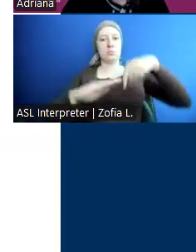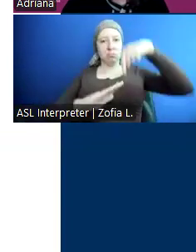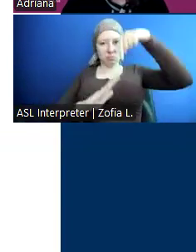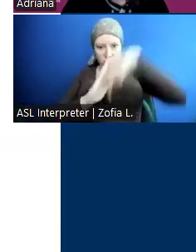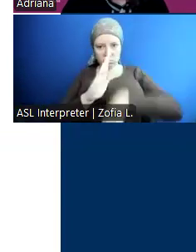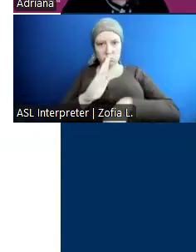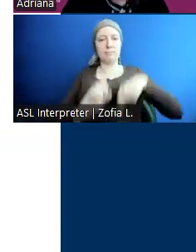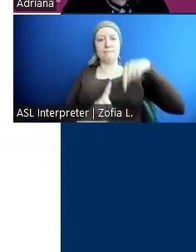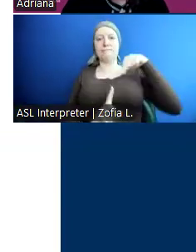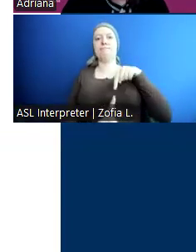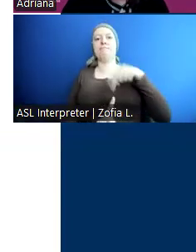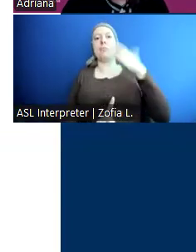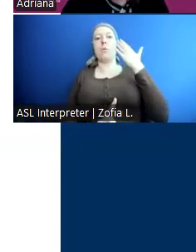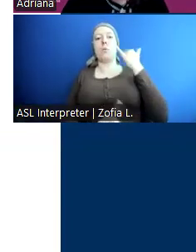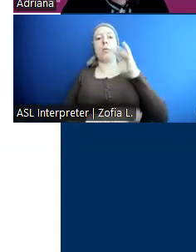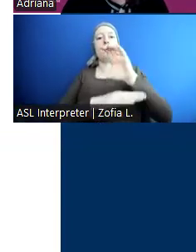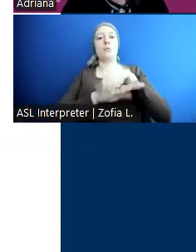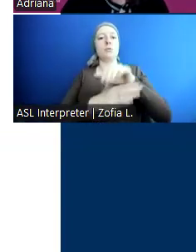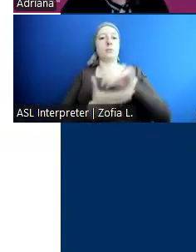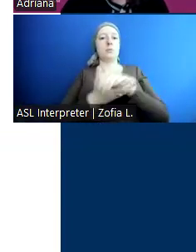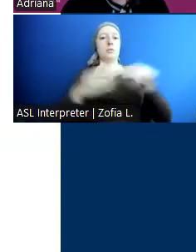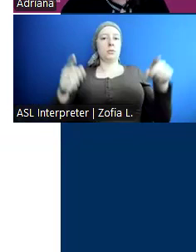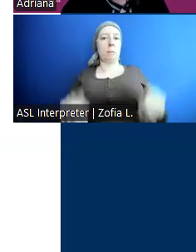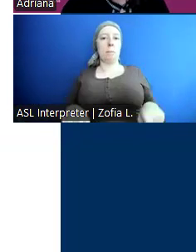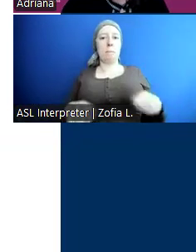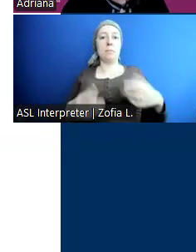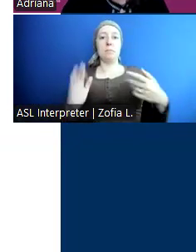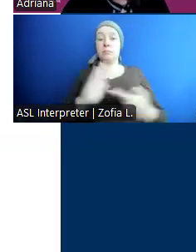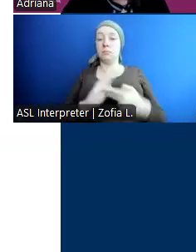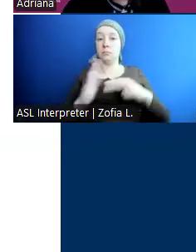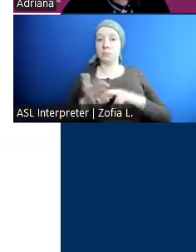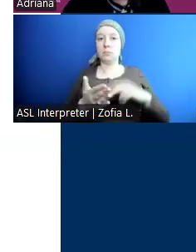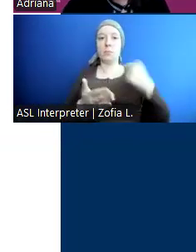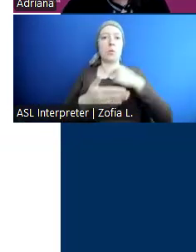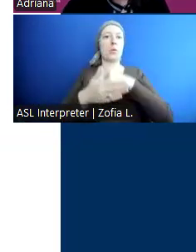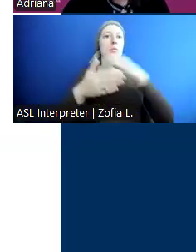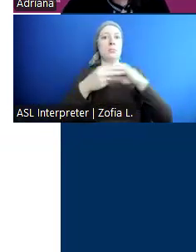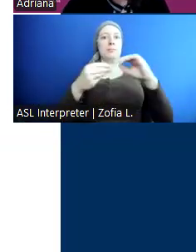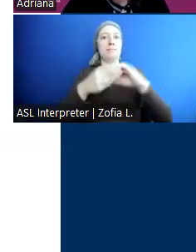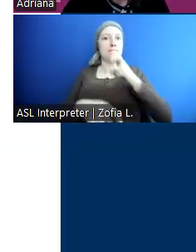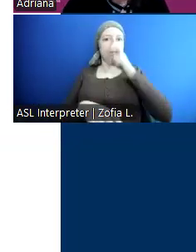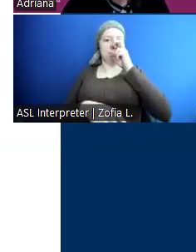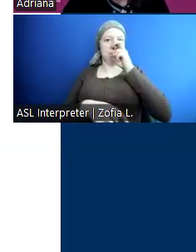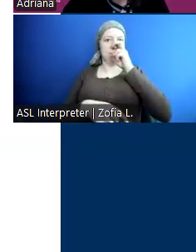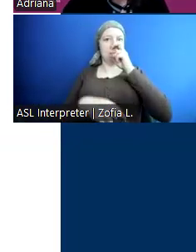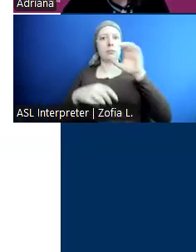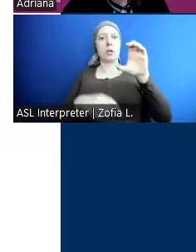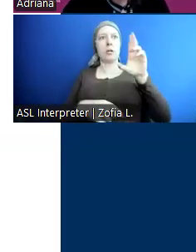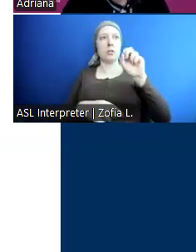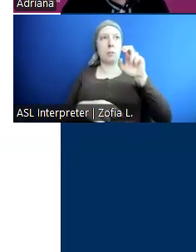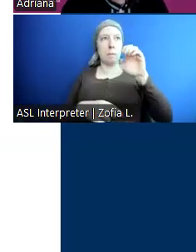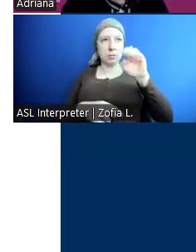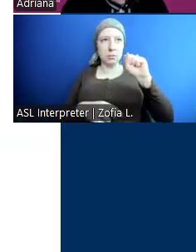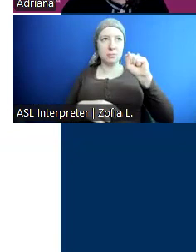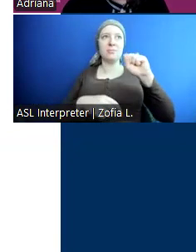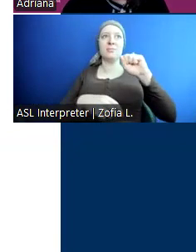of why forced marriage exists. We're talking about rigid customs, norms, and traditions.